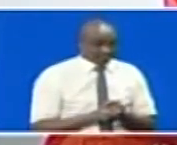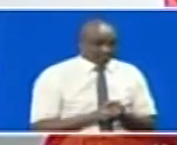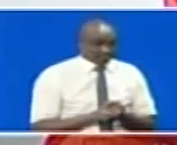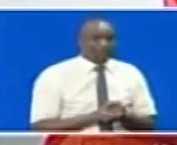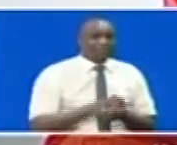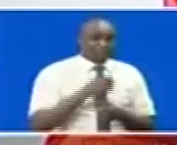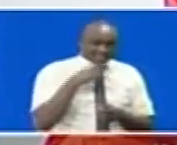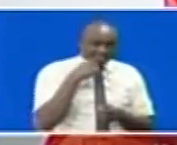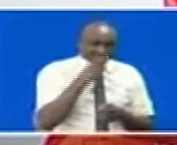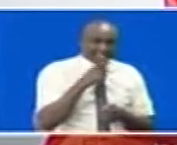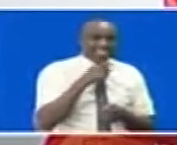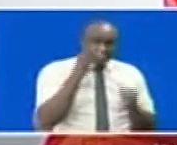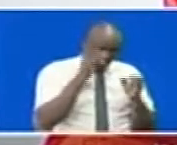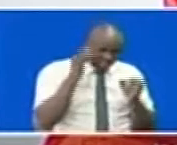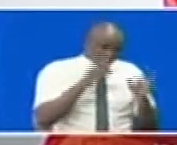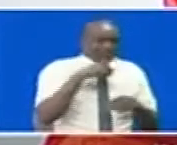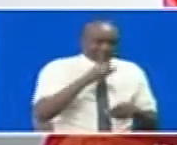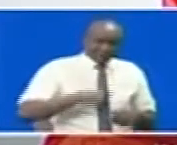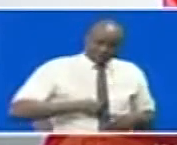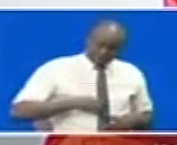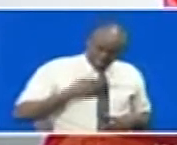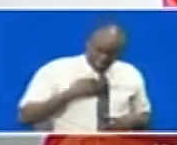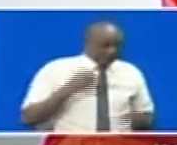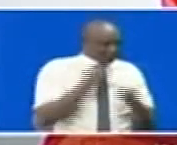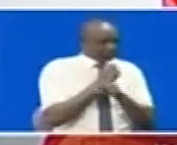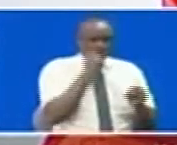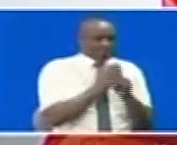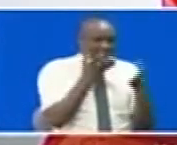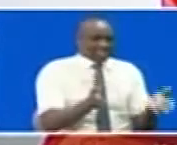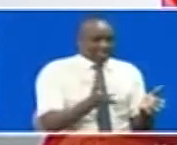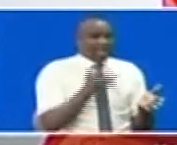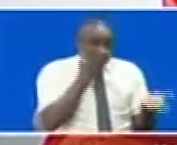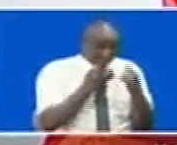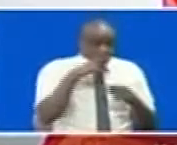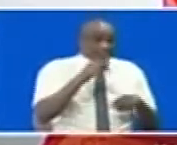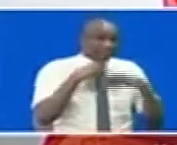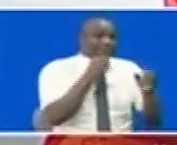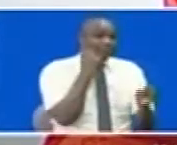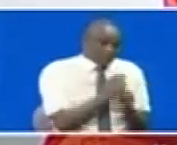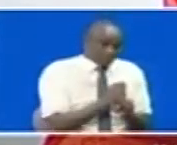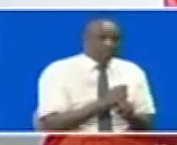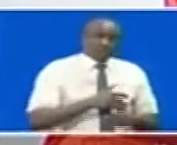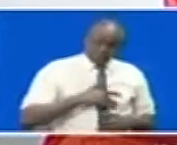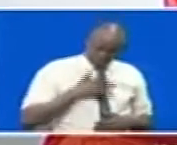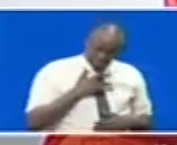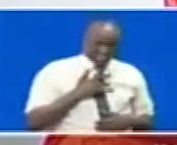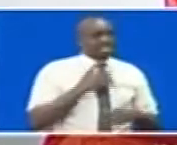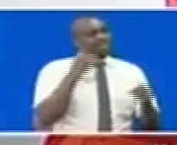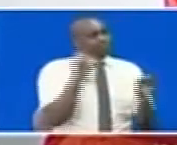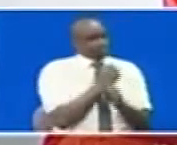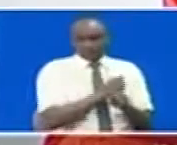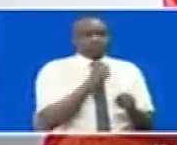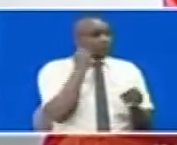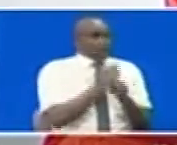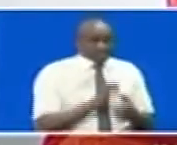that if they cannot do the job that they have been given to do, if you have been given a job and you have not been given the instruments to do the